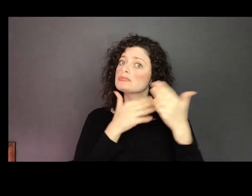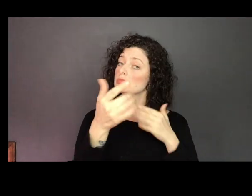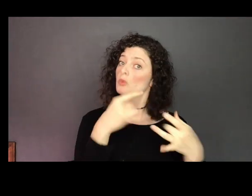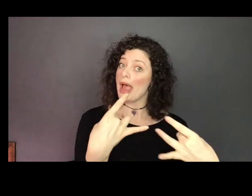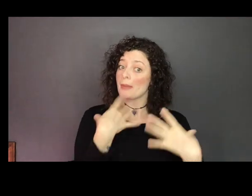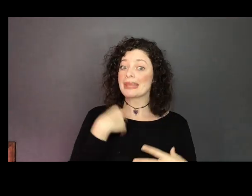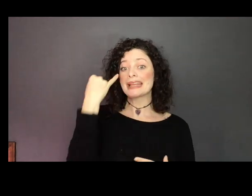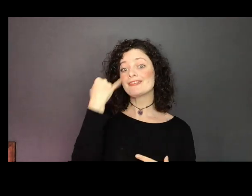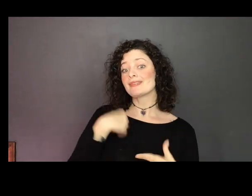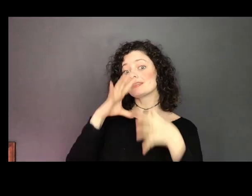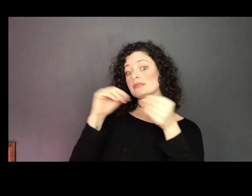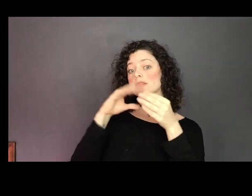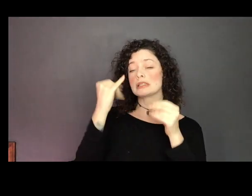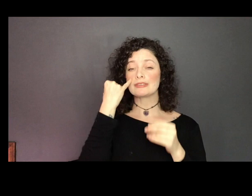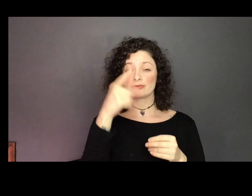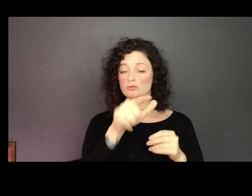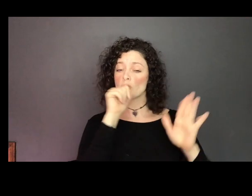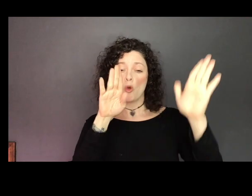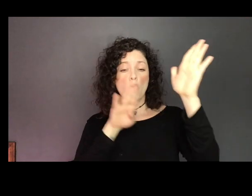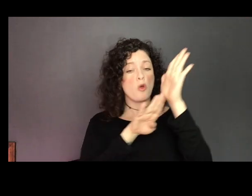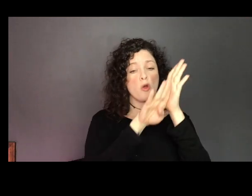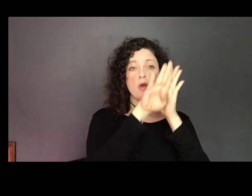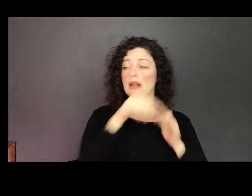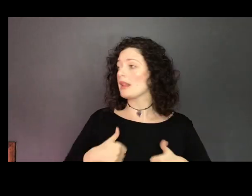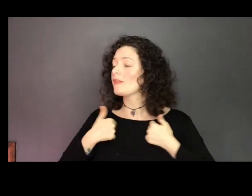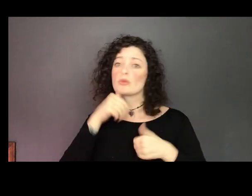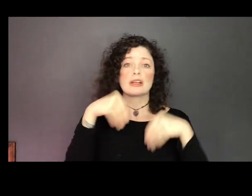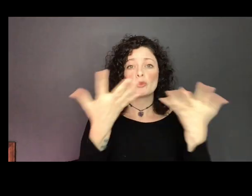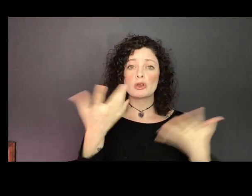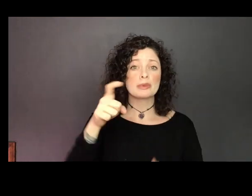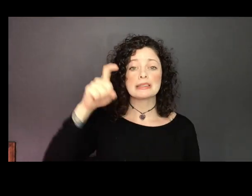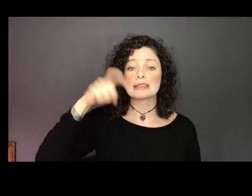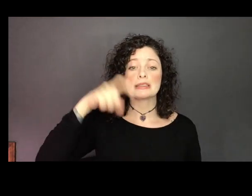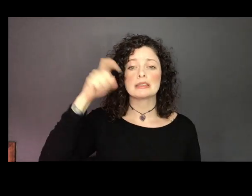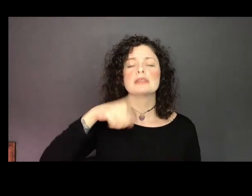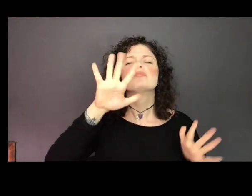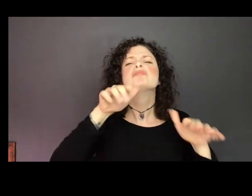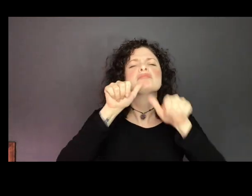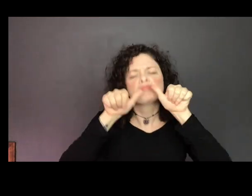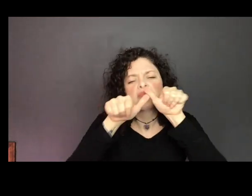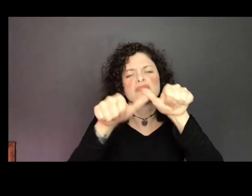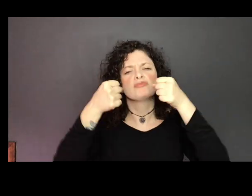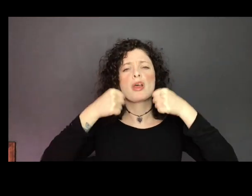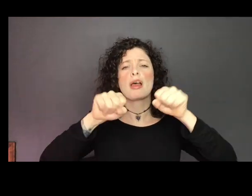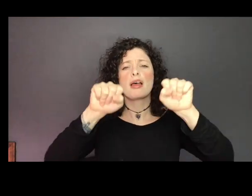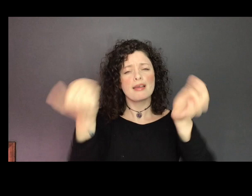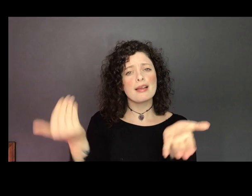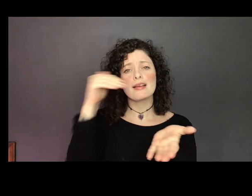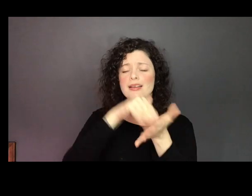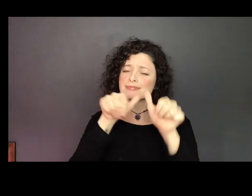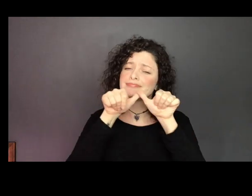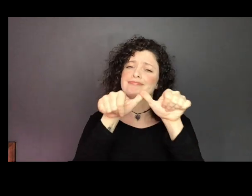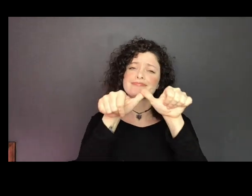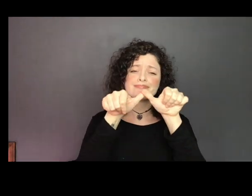don't hate me when I say, if at first you don't succeed and life don't give you what you need, just try